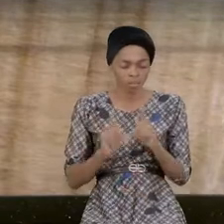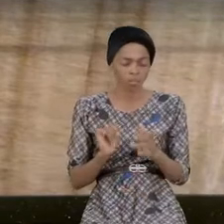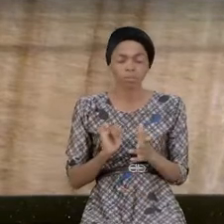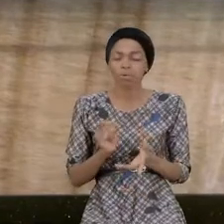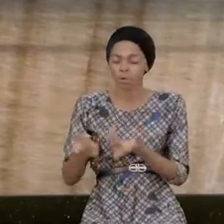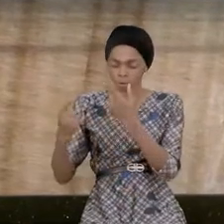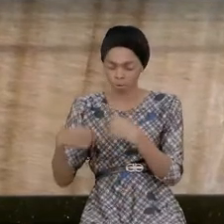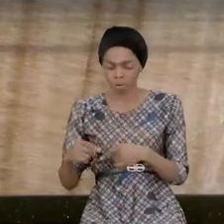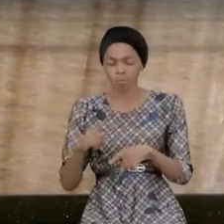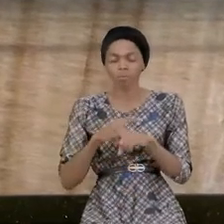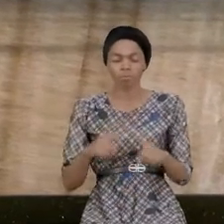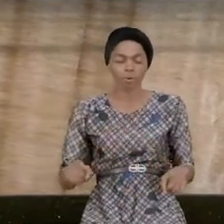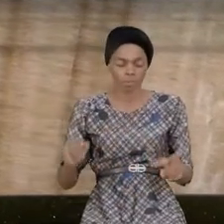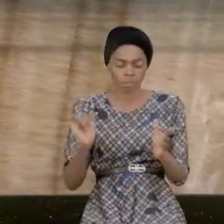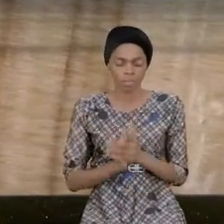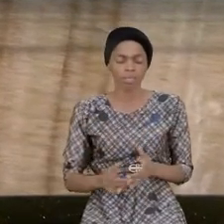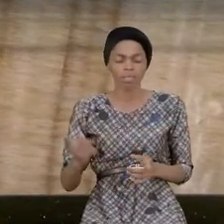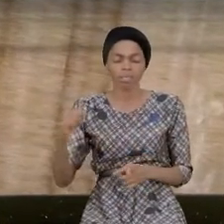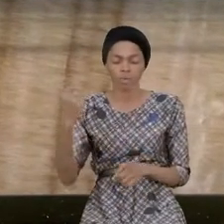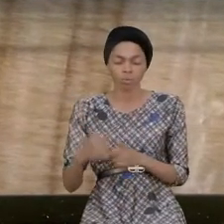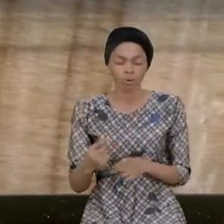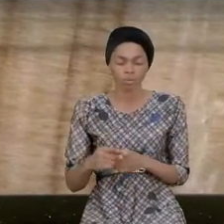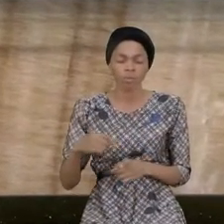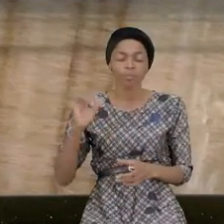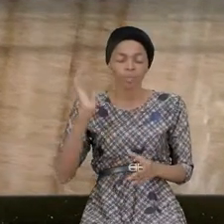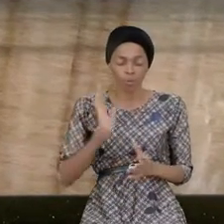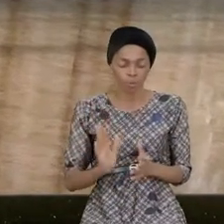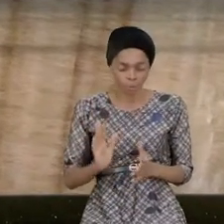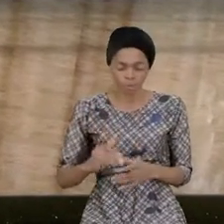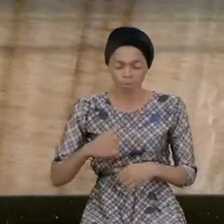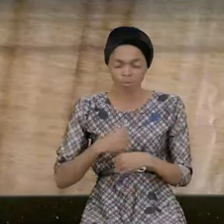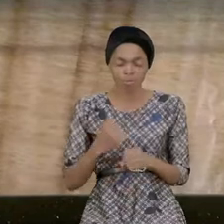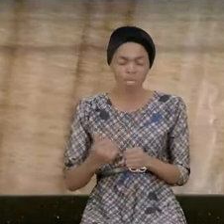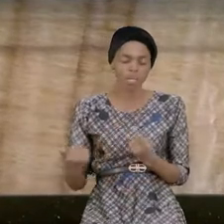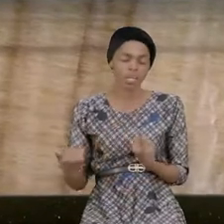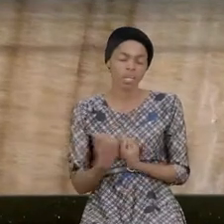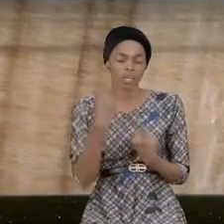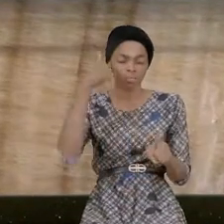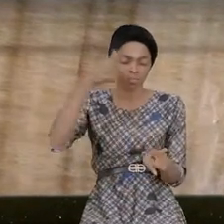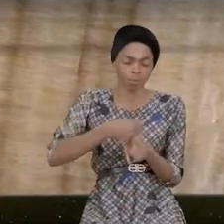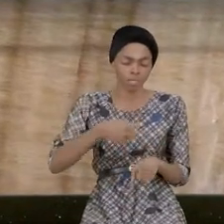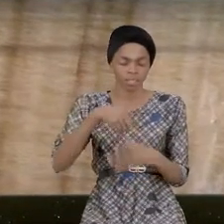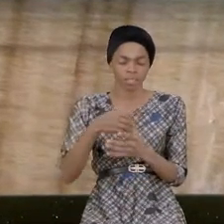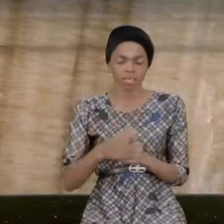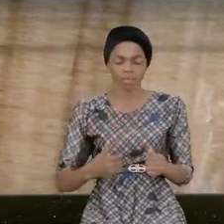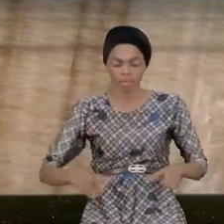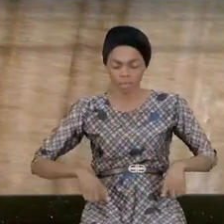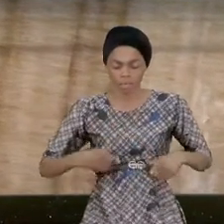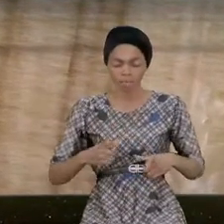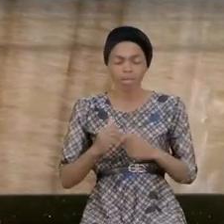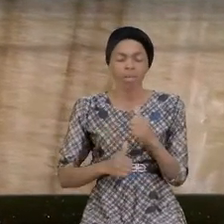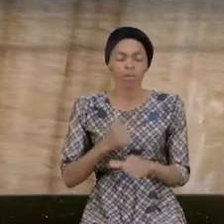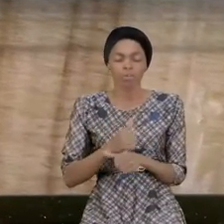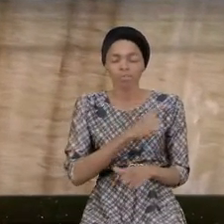come, but that the word will make a definite impact in every life. Confirm